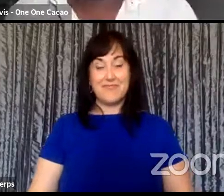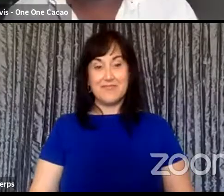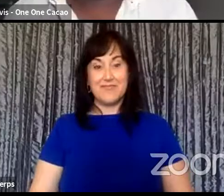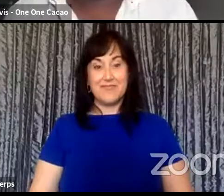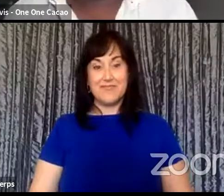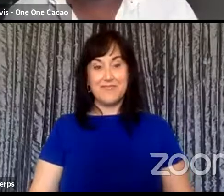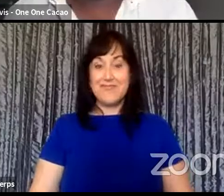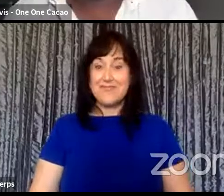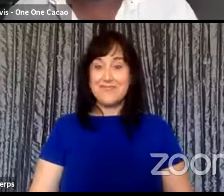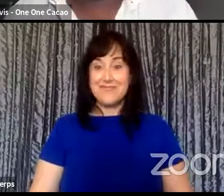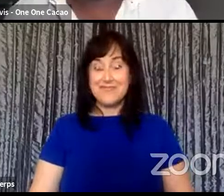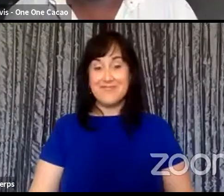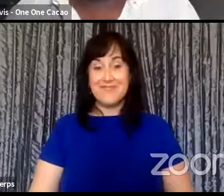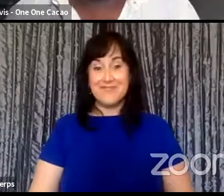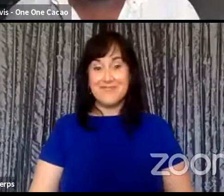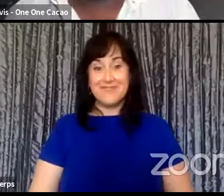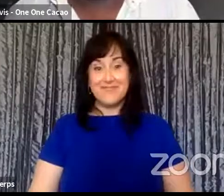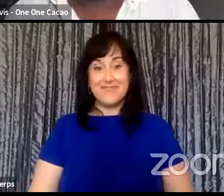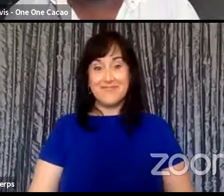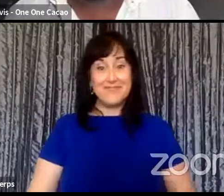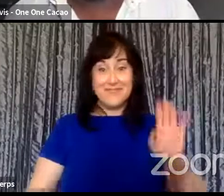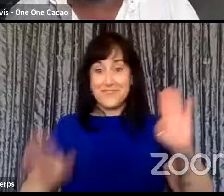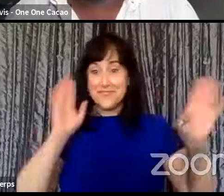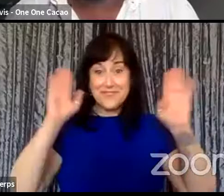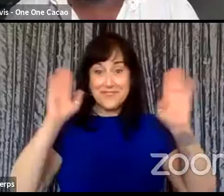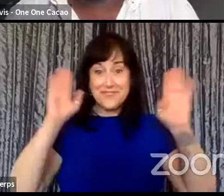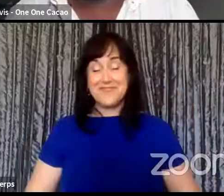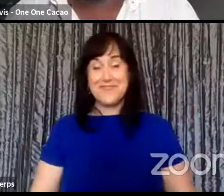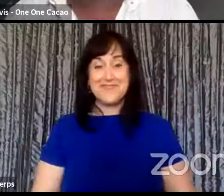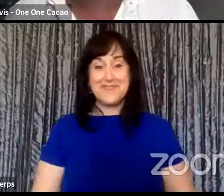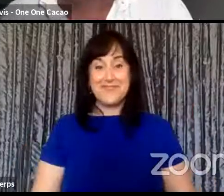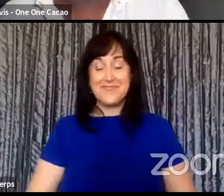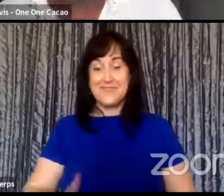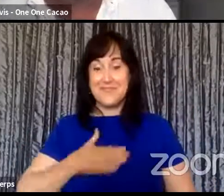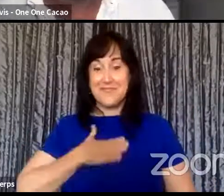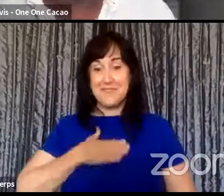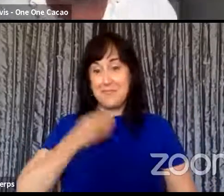All right, people are loading in now. Hello, everyone. Happy